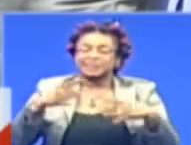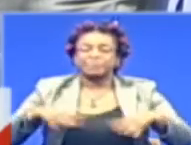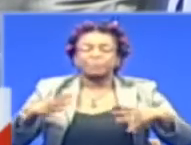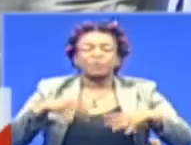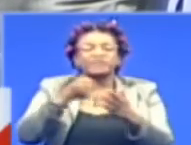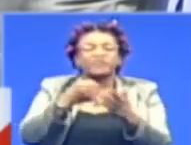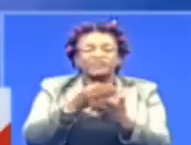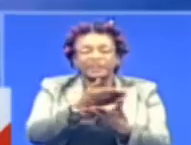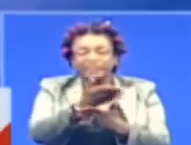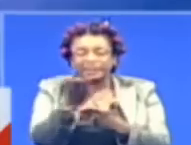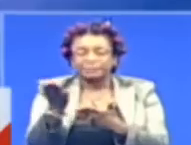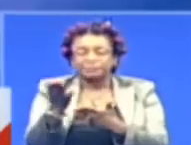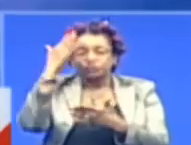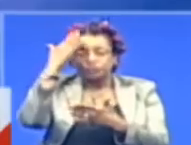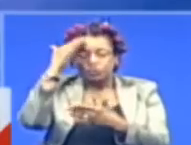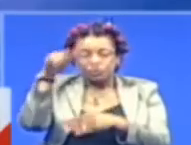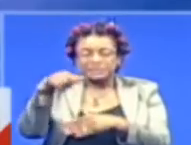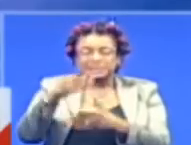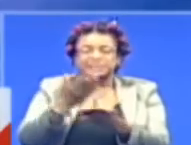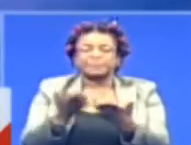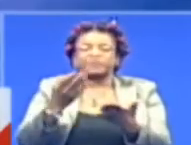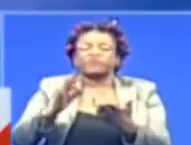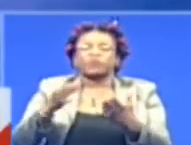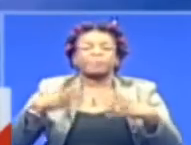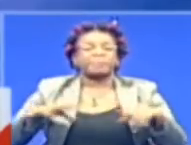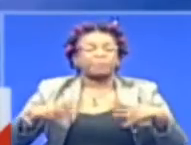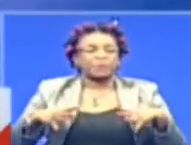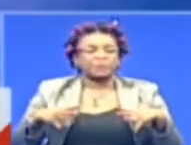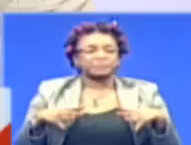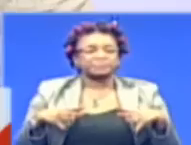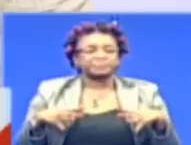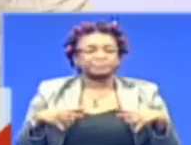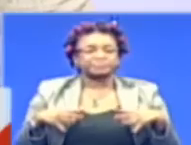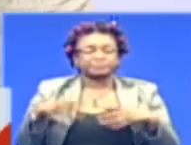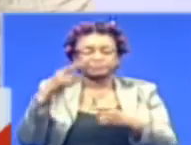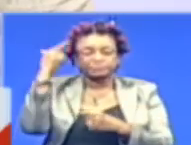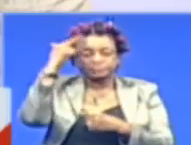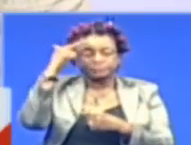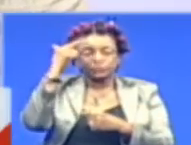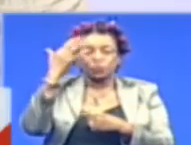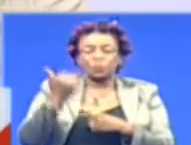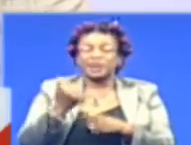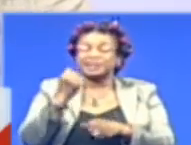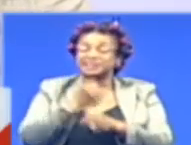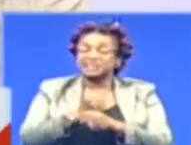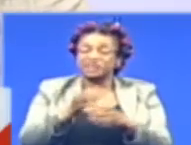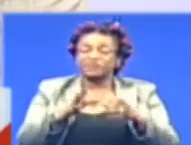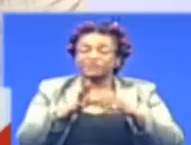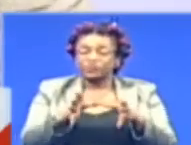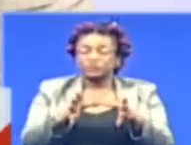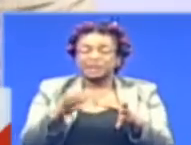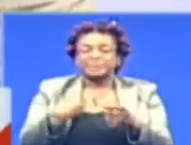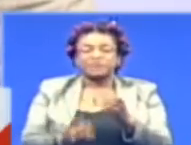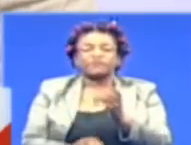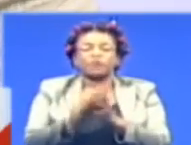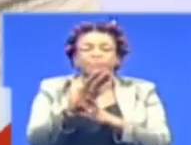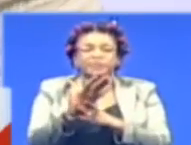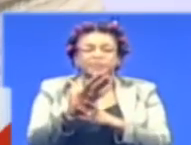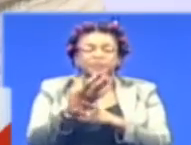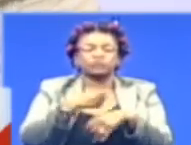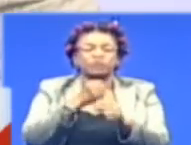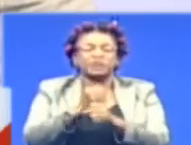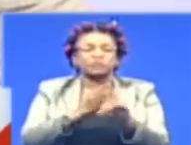this is actually something beneficial to the people themselves? Actually, the reason why this task force has been formed is to ensure some